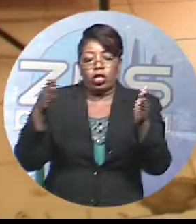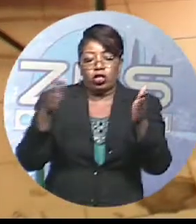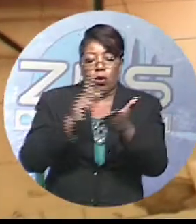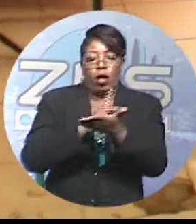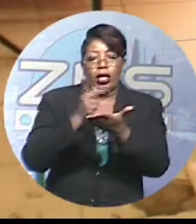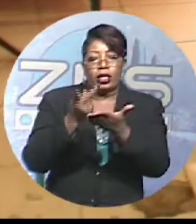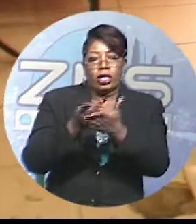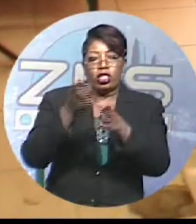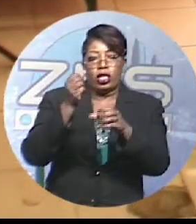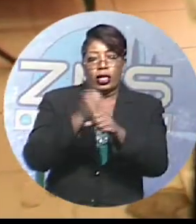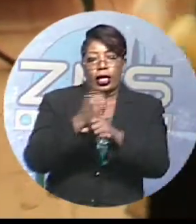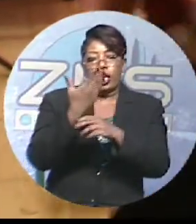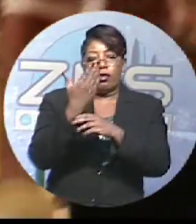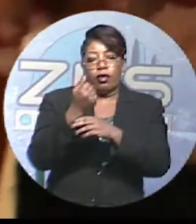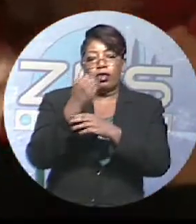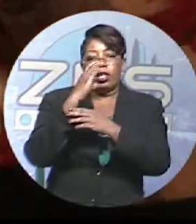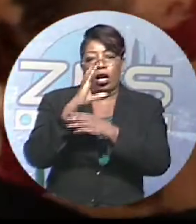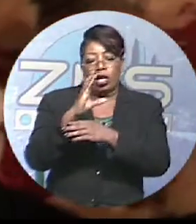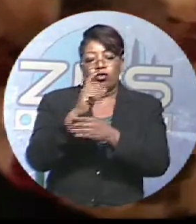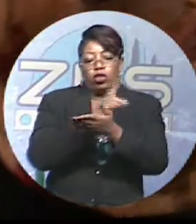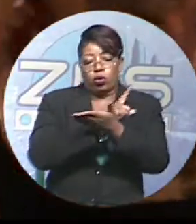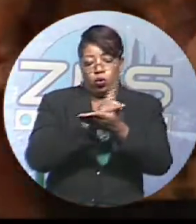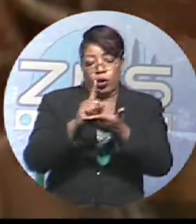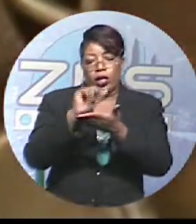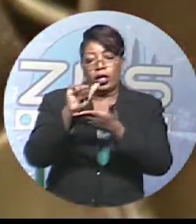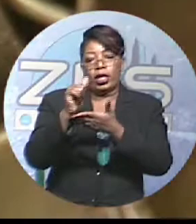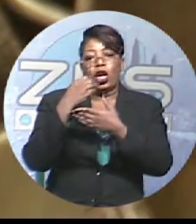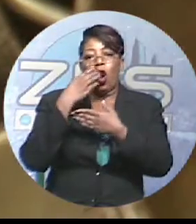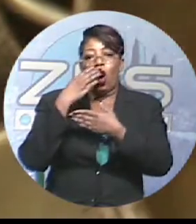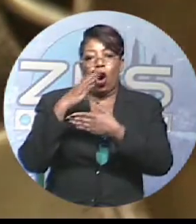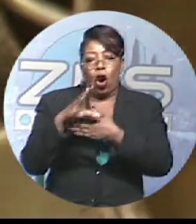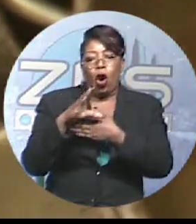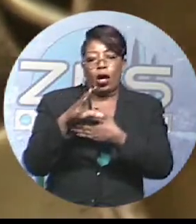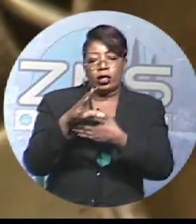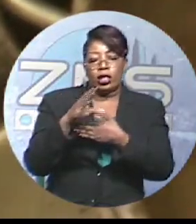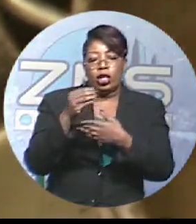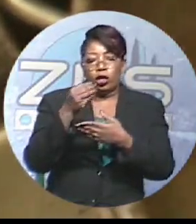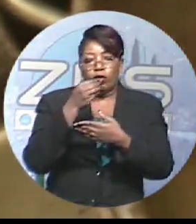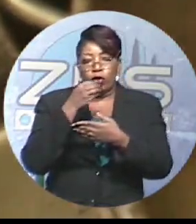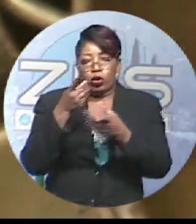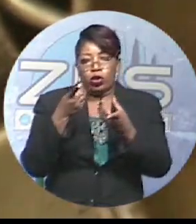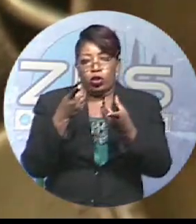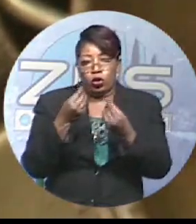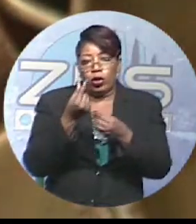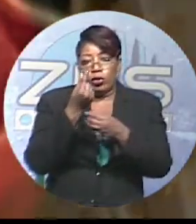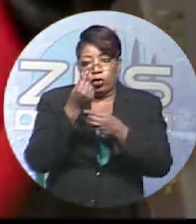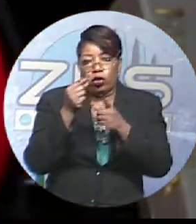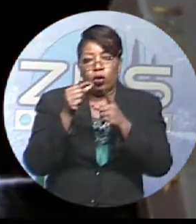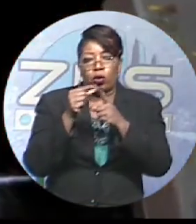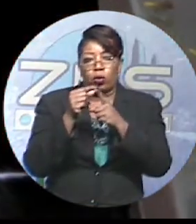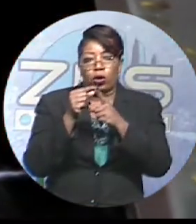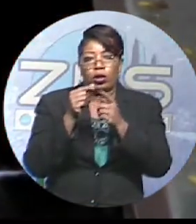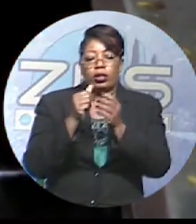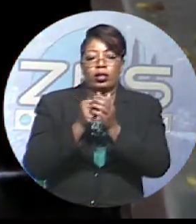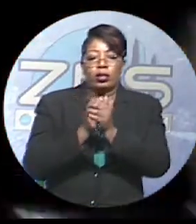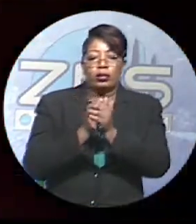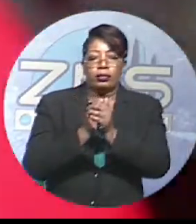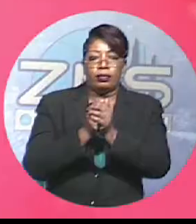gets 1,500 weekly hot meals done with little space and even fewer words.